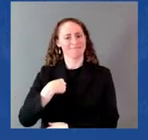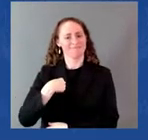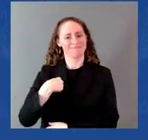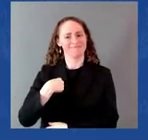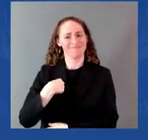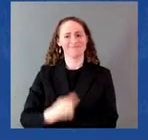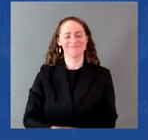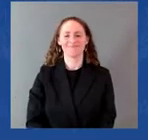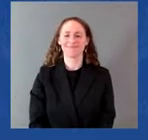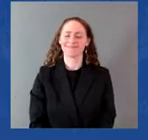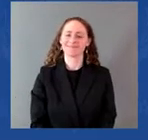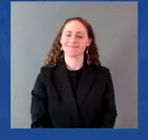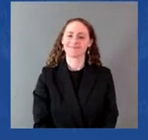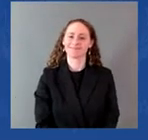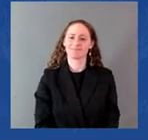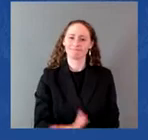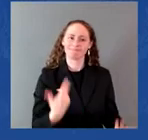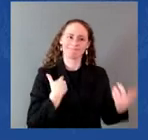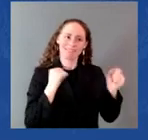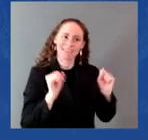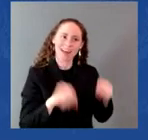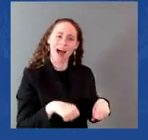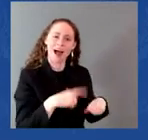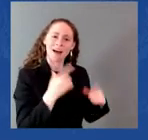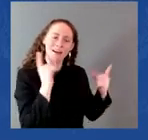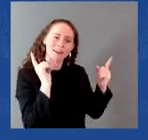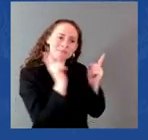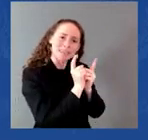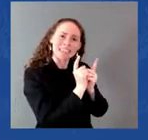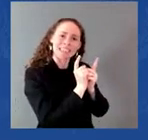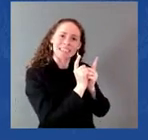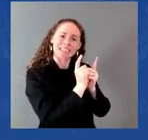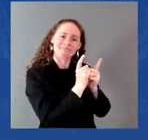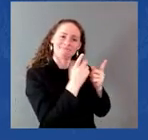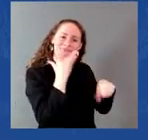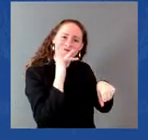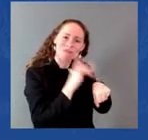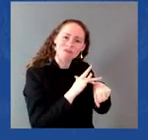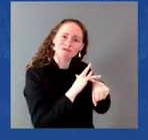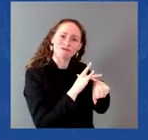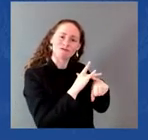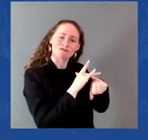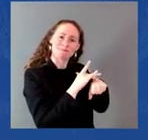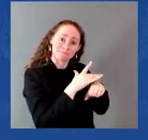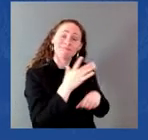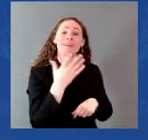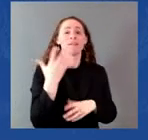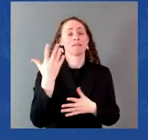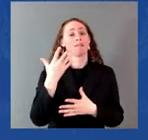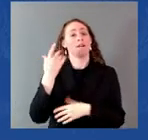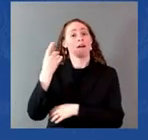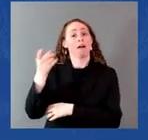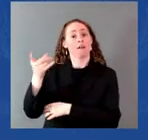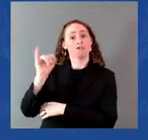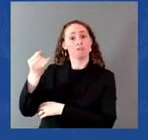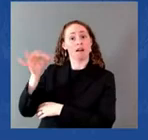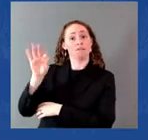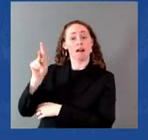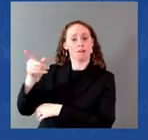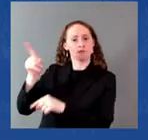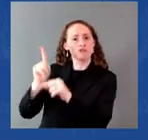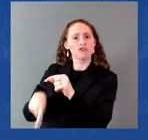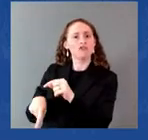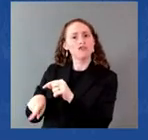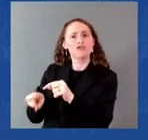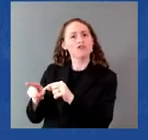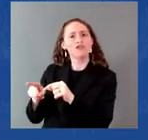not. Pope Francis and I met for about 90 minutes. As a matter of fact, the consularies kept saying,